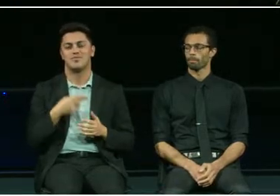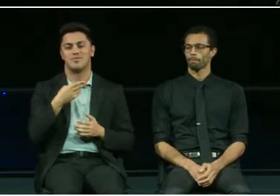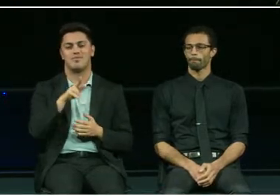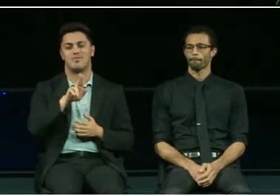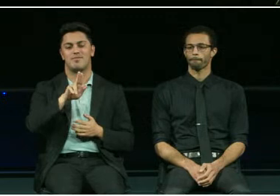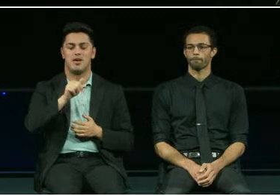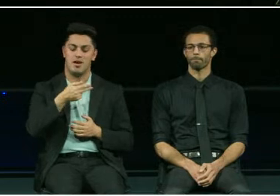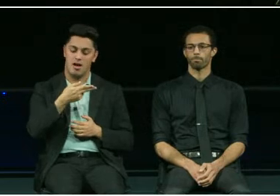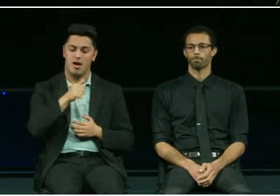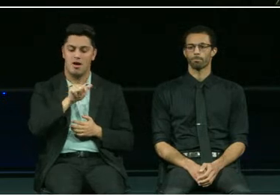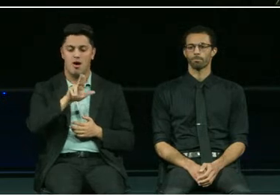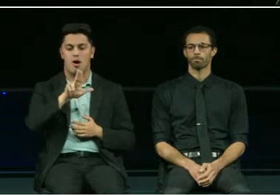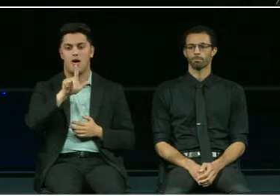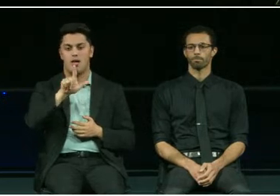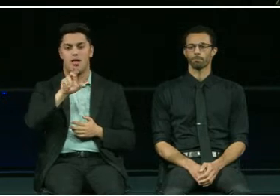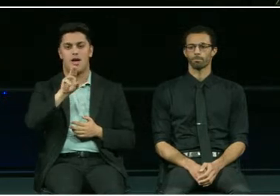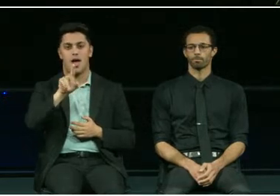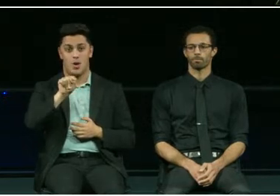out.